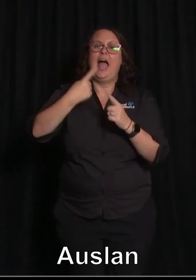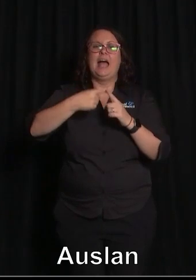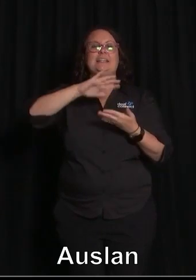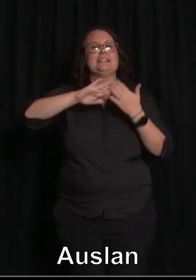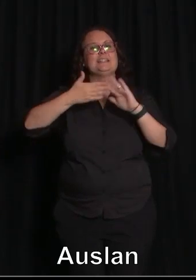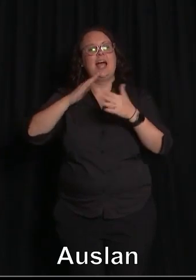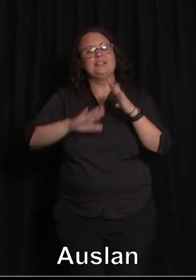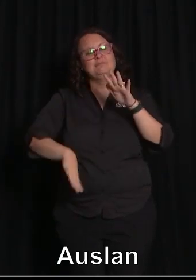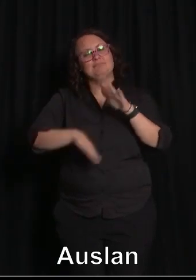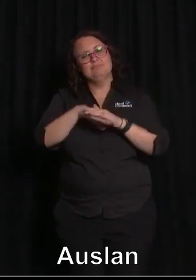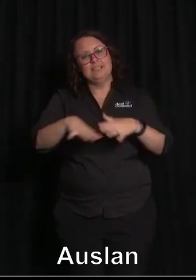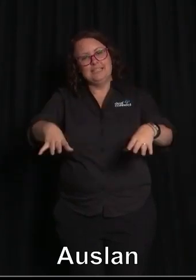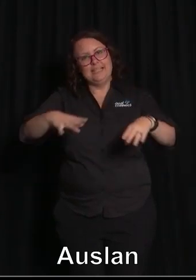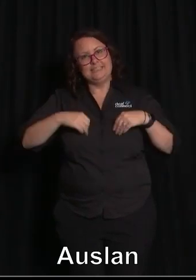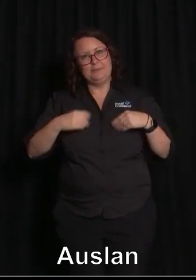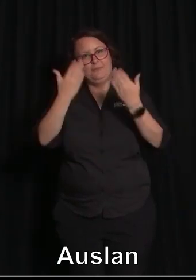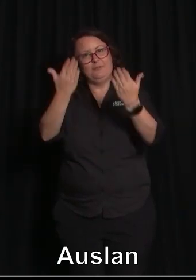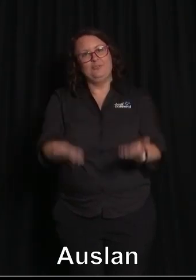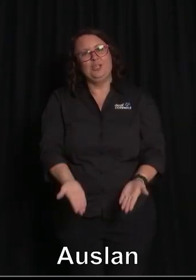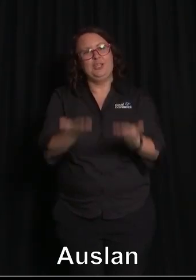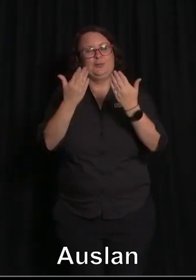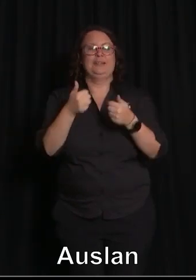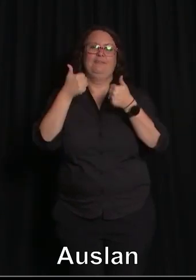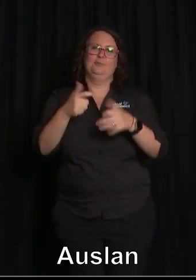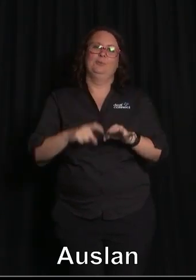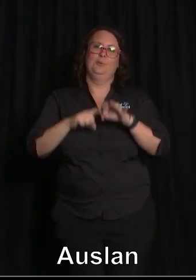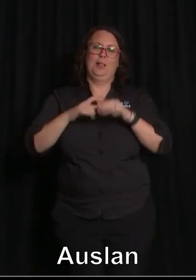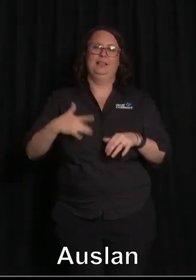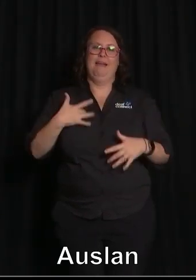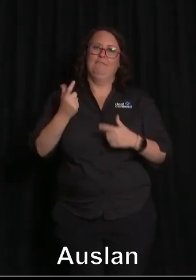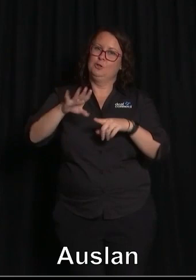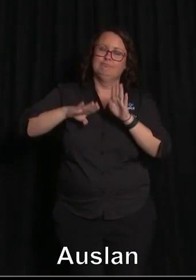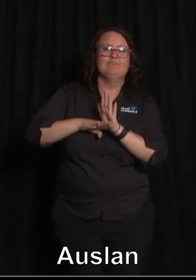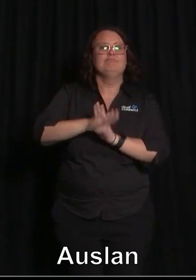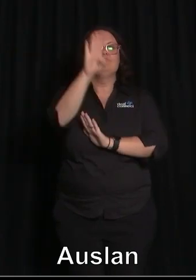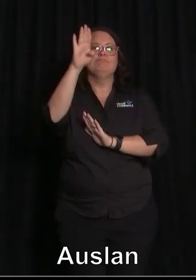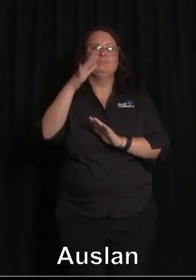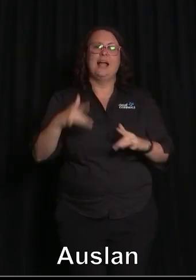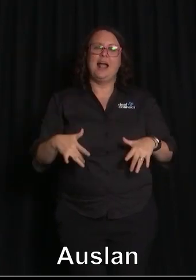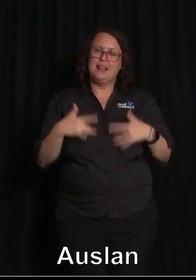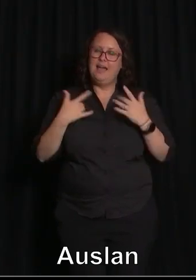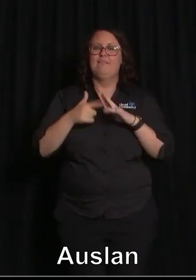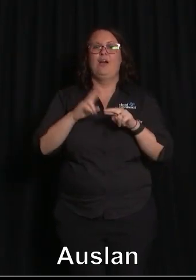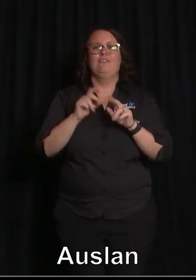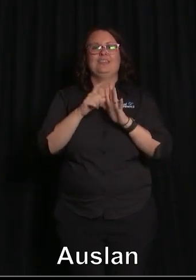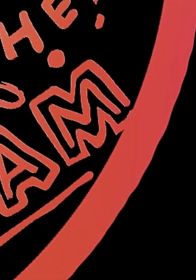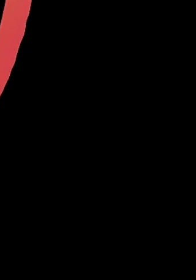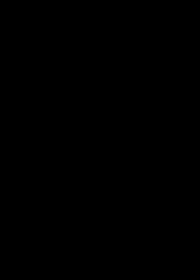conducive for you to create a life that you can thrive, a life of dignity.